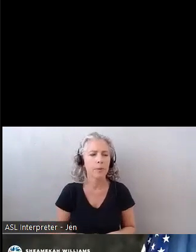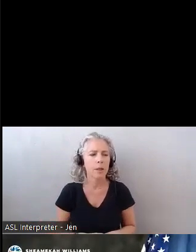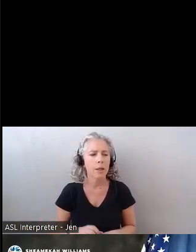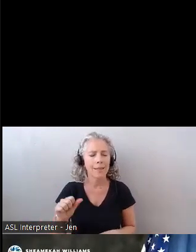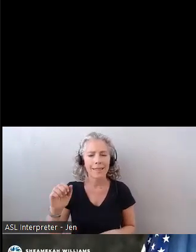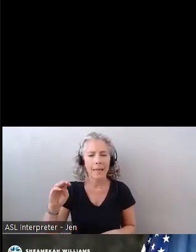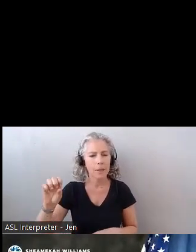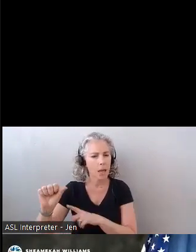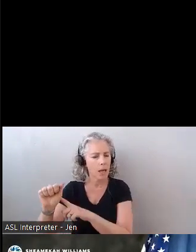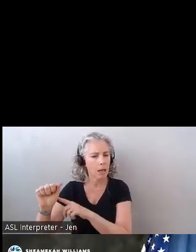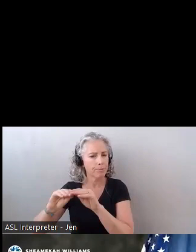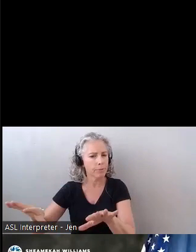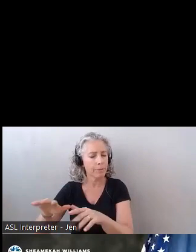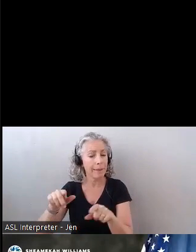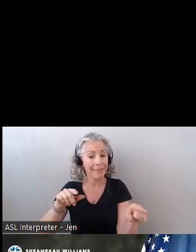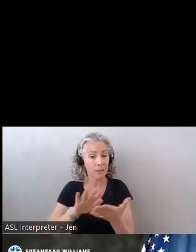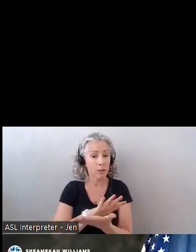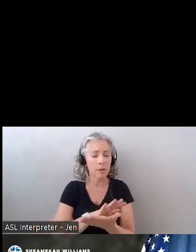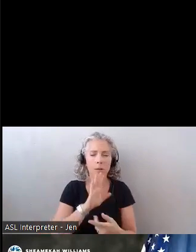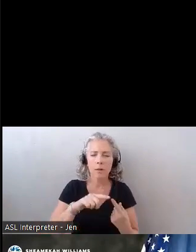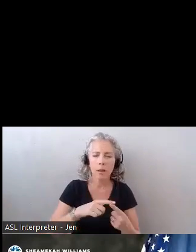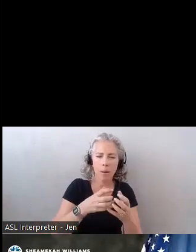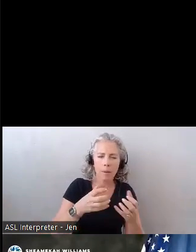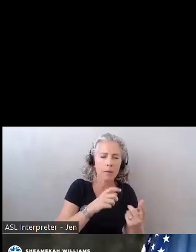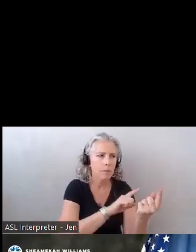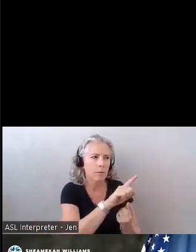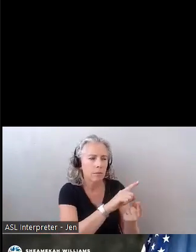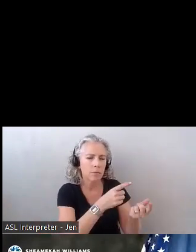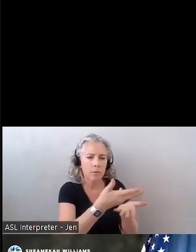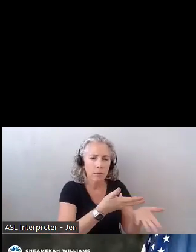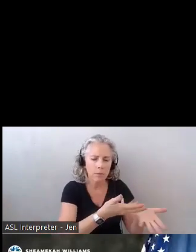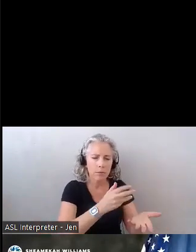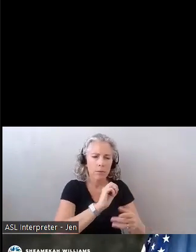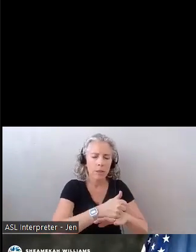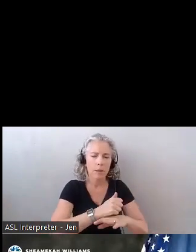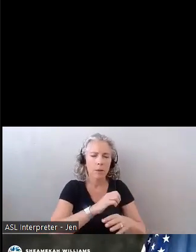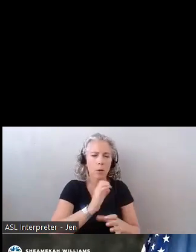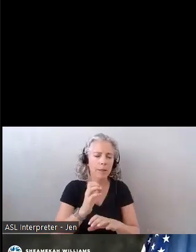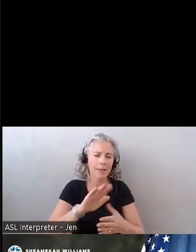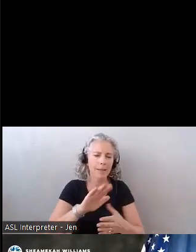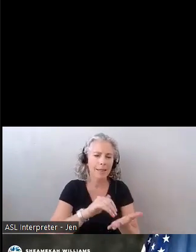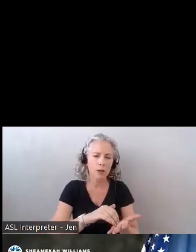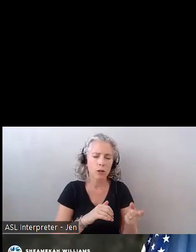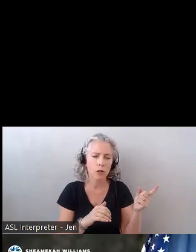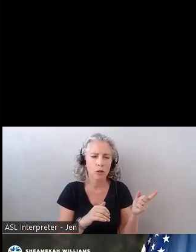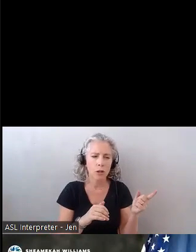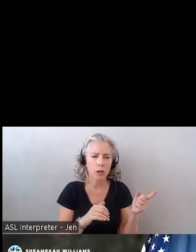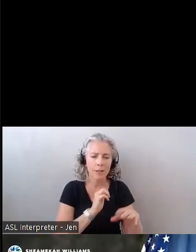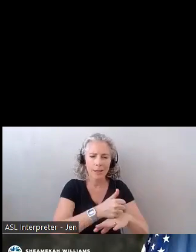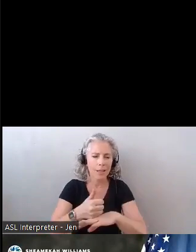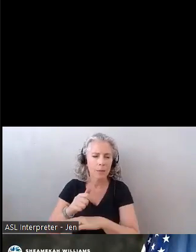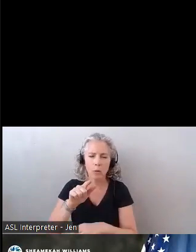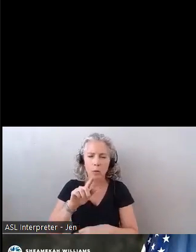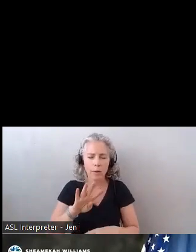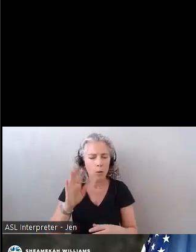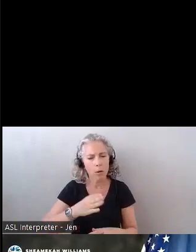It talks a lot about someone to talk to, creating crisis centers that are 24/7, 365 days. Again, if